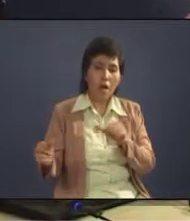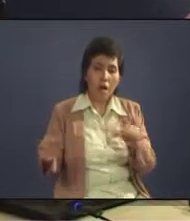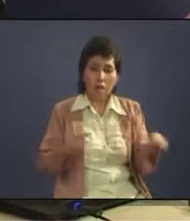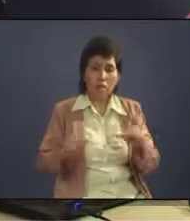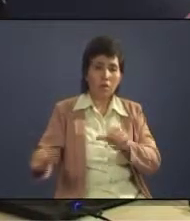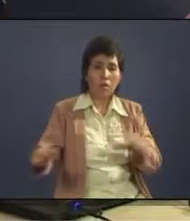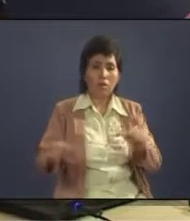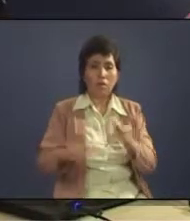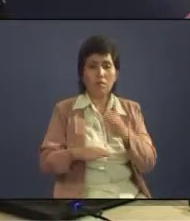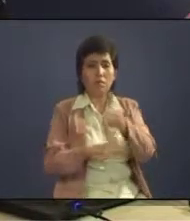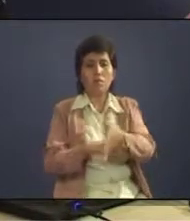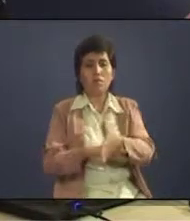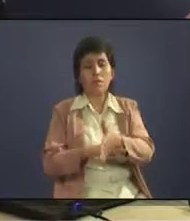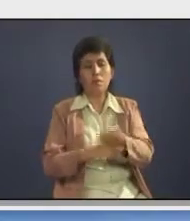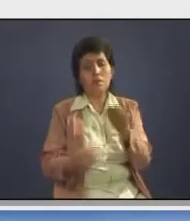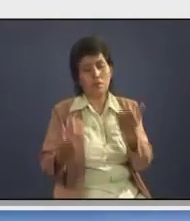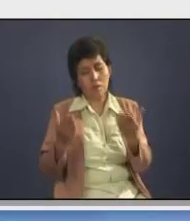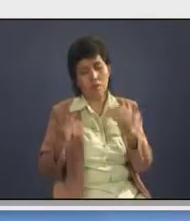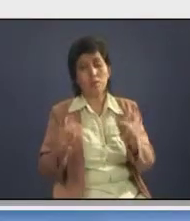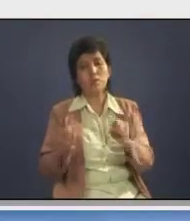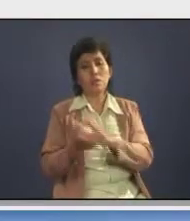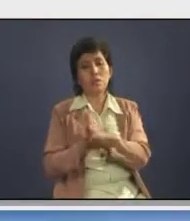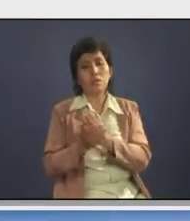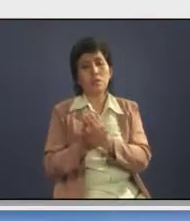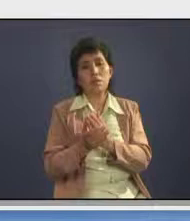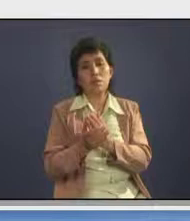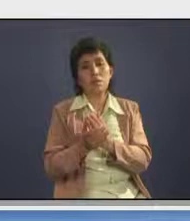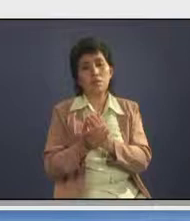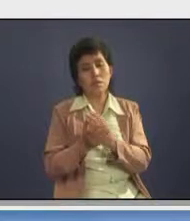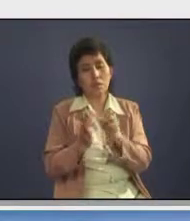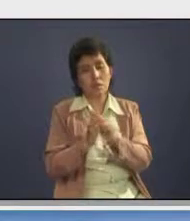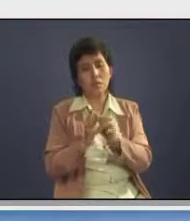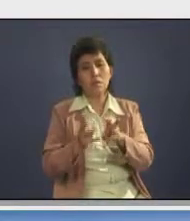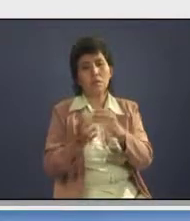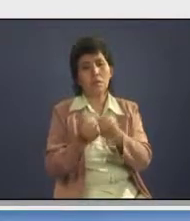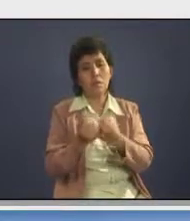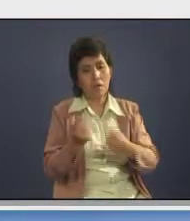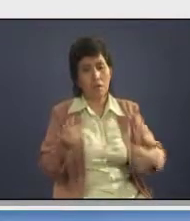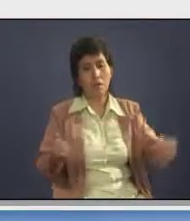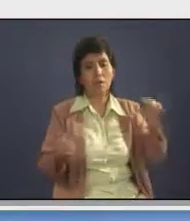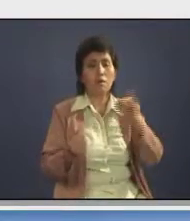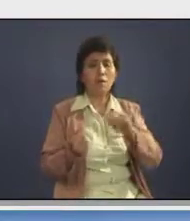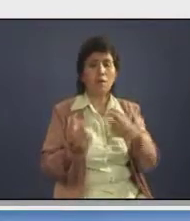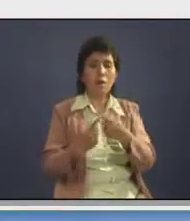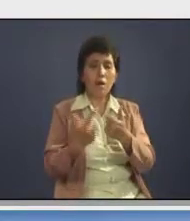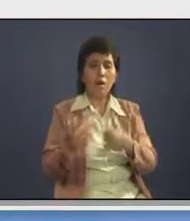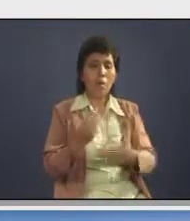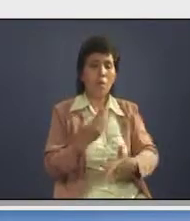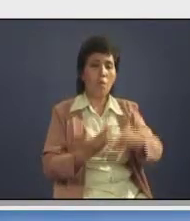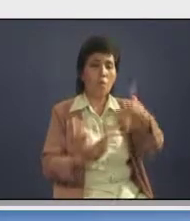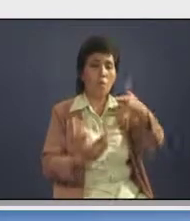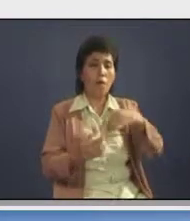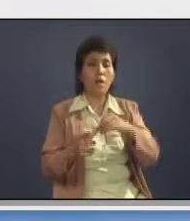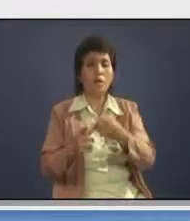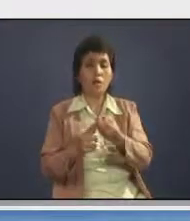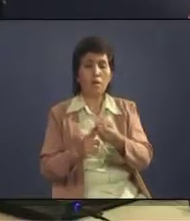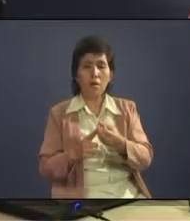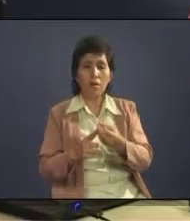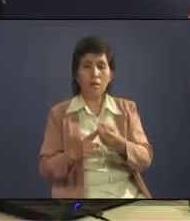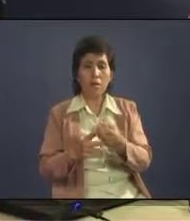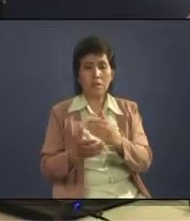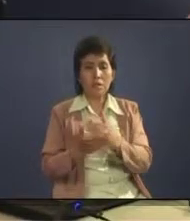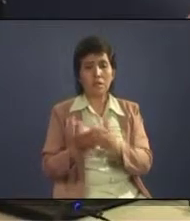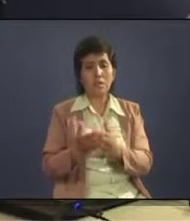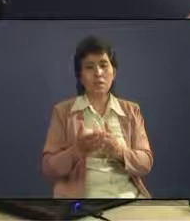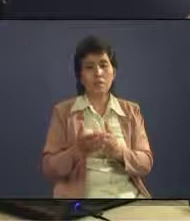be biological. We have to talk about biological, okay? To some extent, we are a bit of